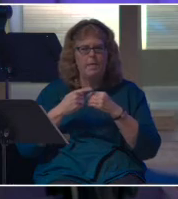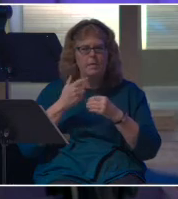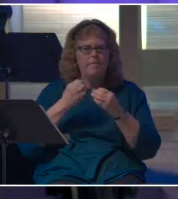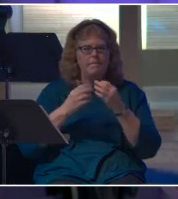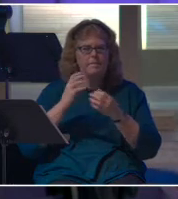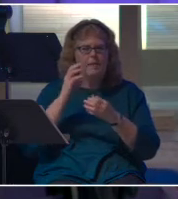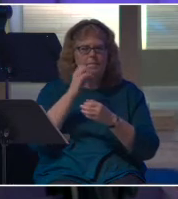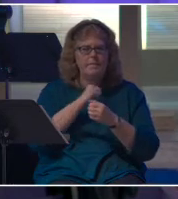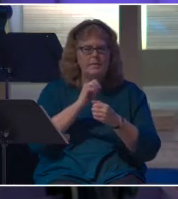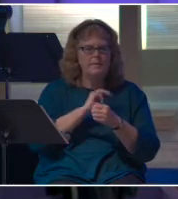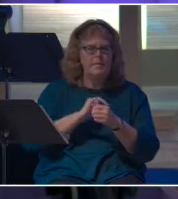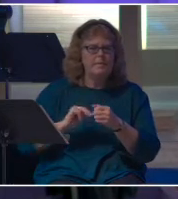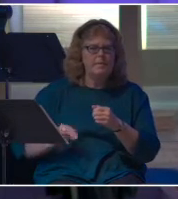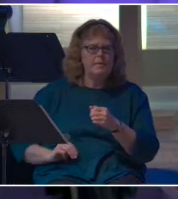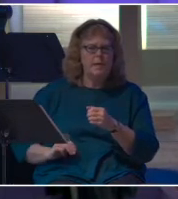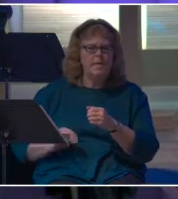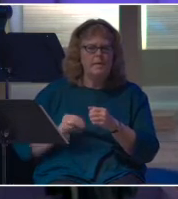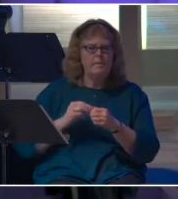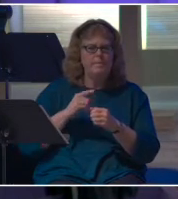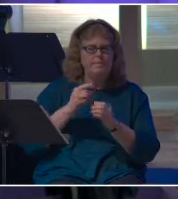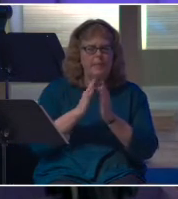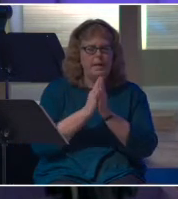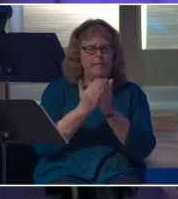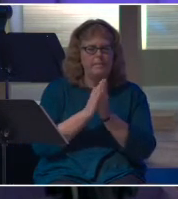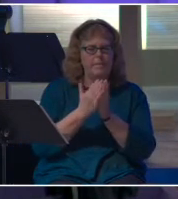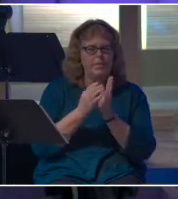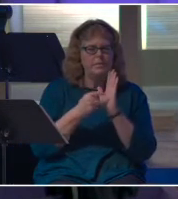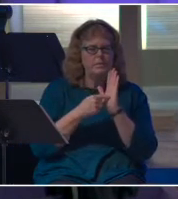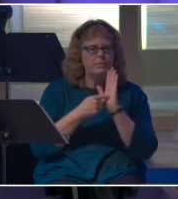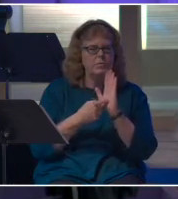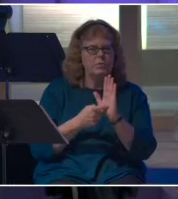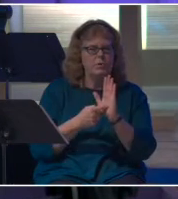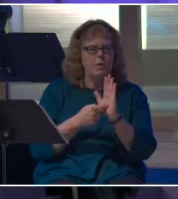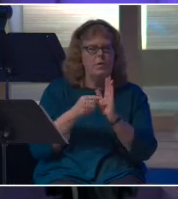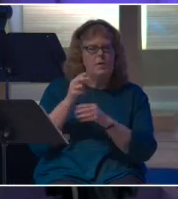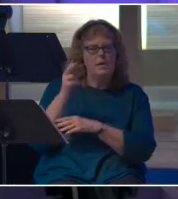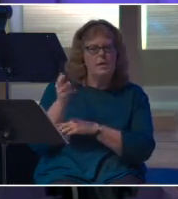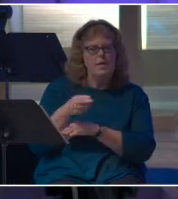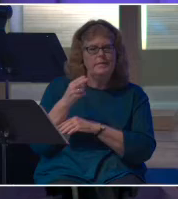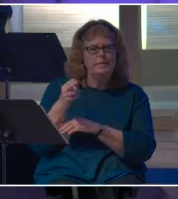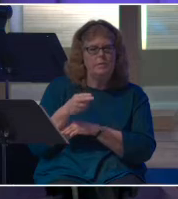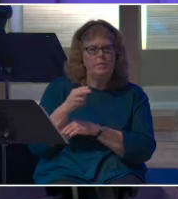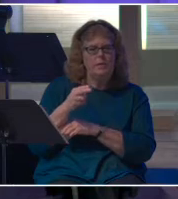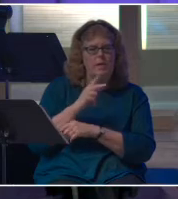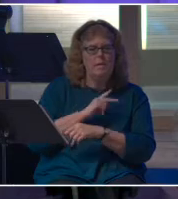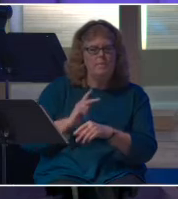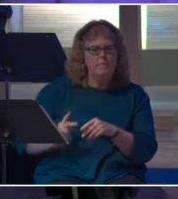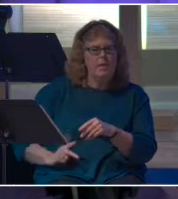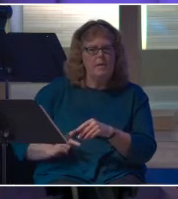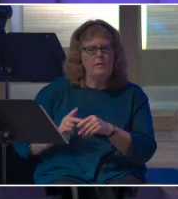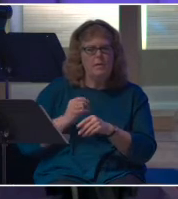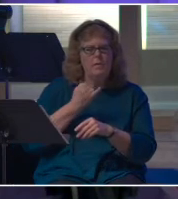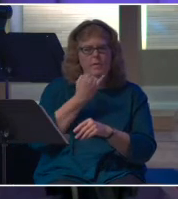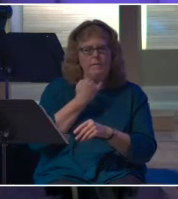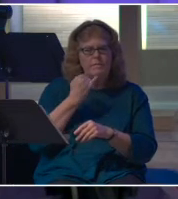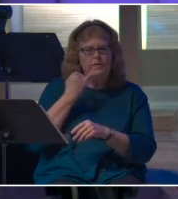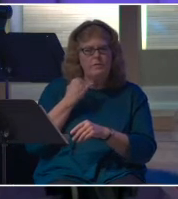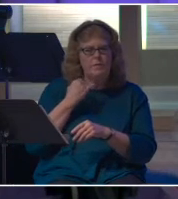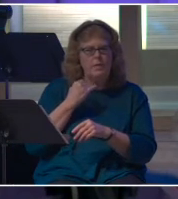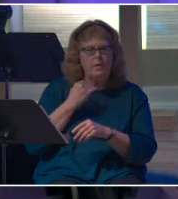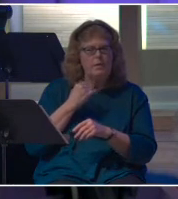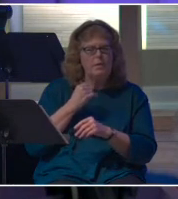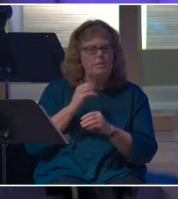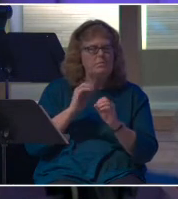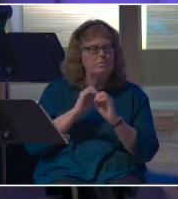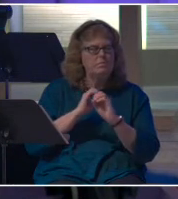missed the Messiah, and that these books show the history of the monarch of Israel and that